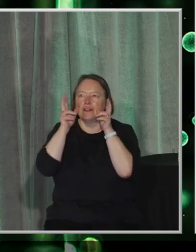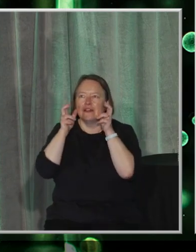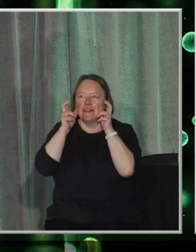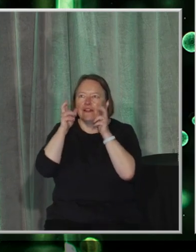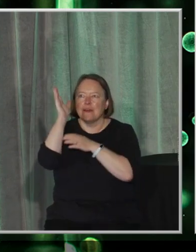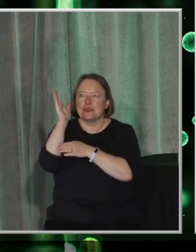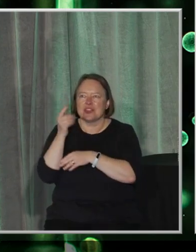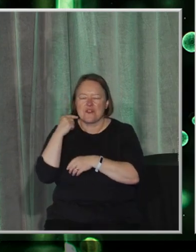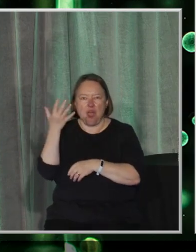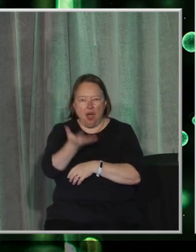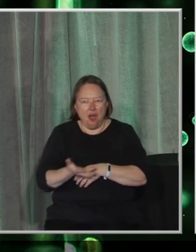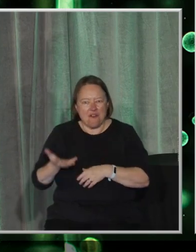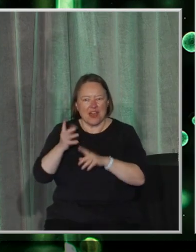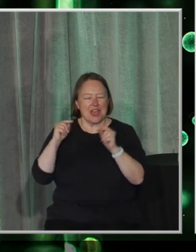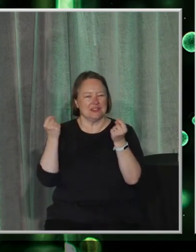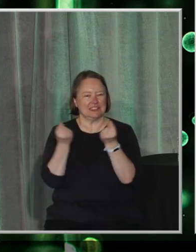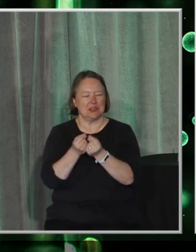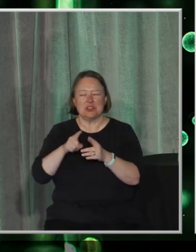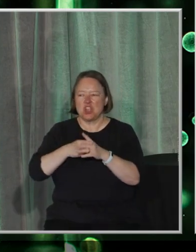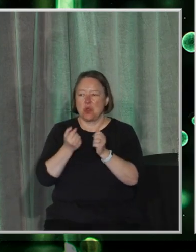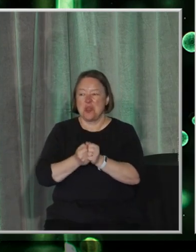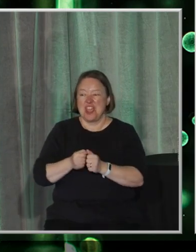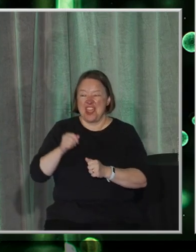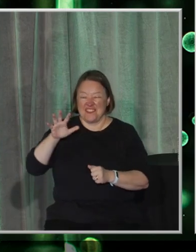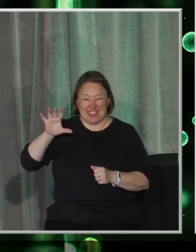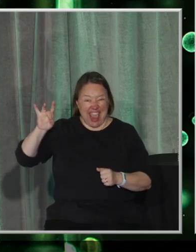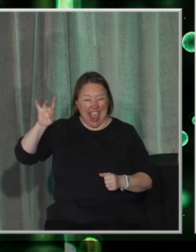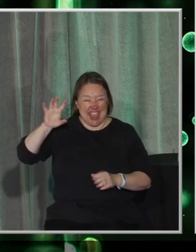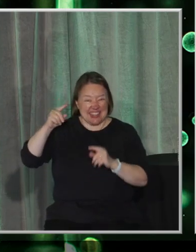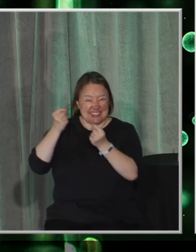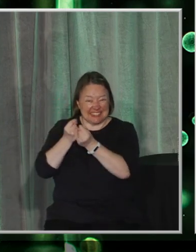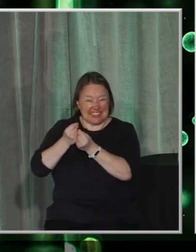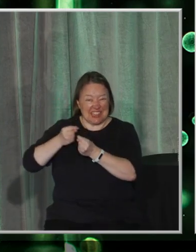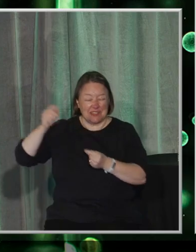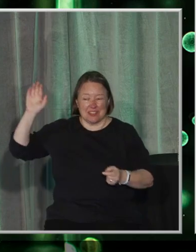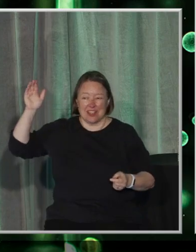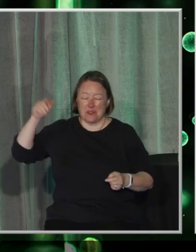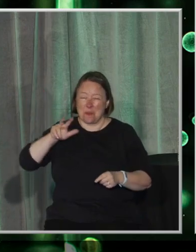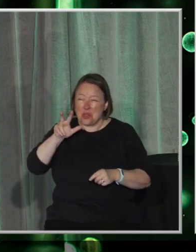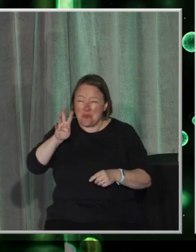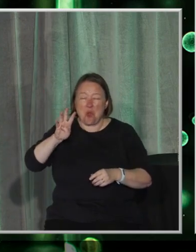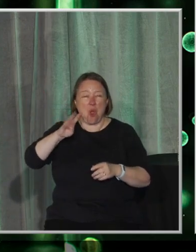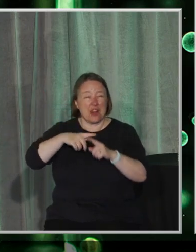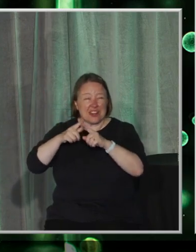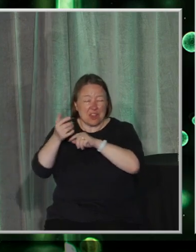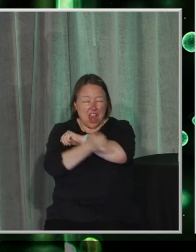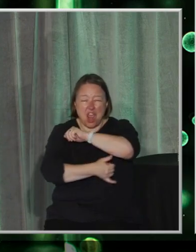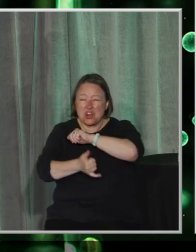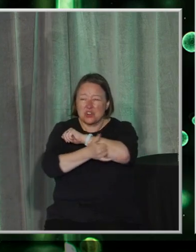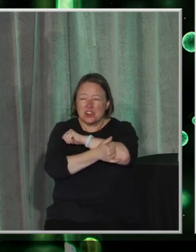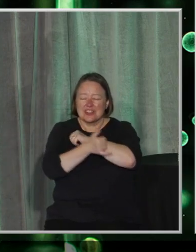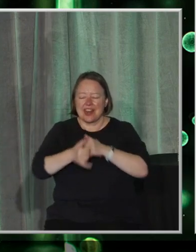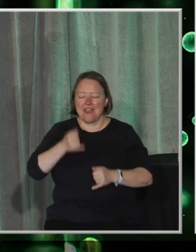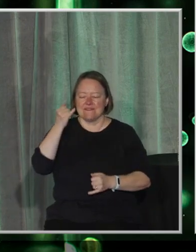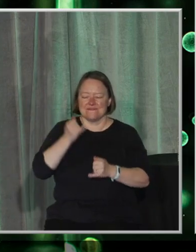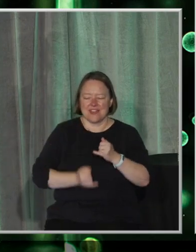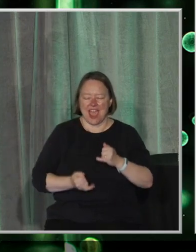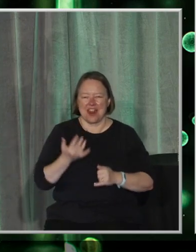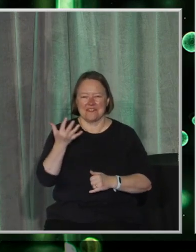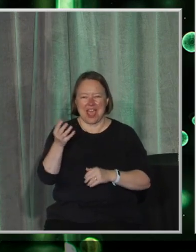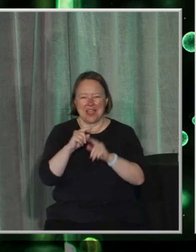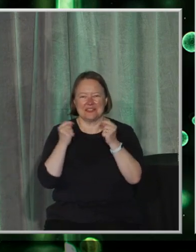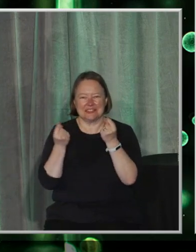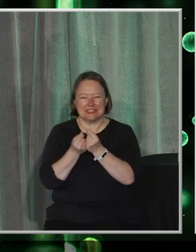these five teams. I mean, we started with 58 teams, we heard earlier on, from 34 different countries, and we get to this final five where the